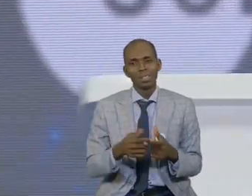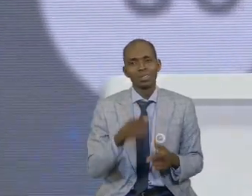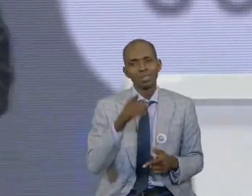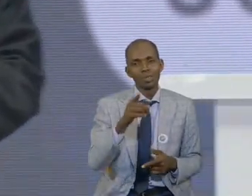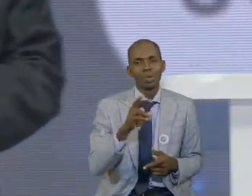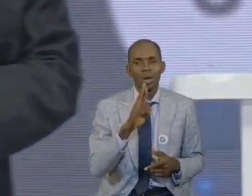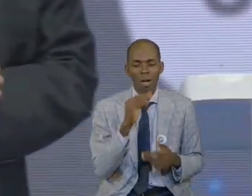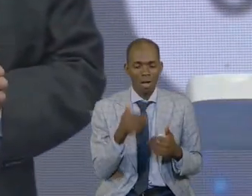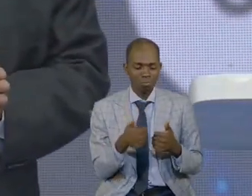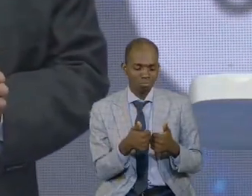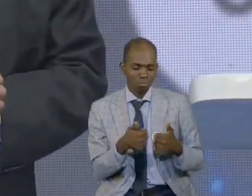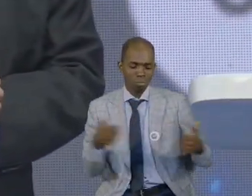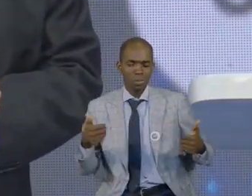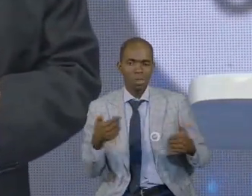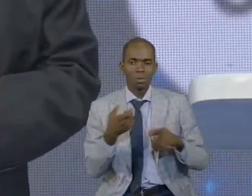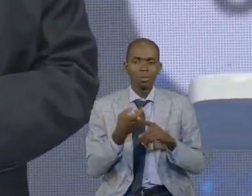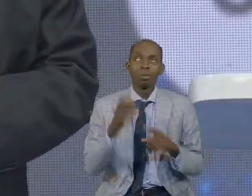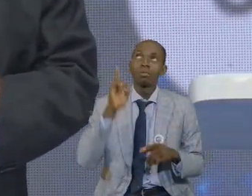from that promise.